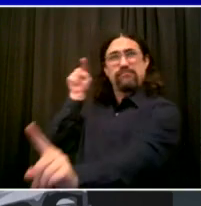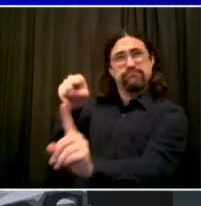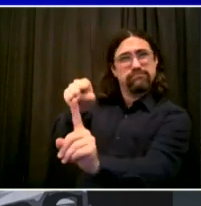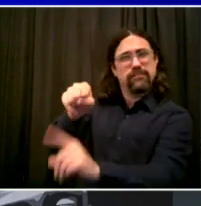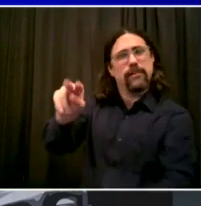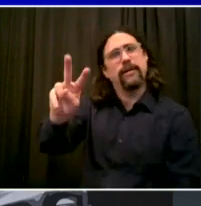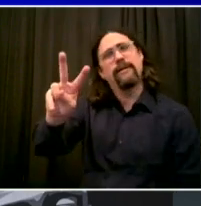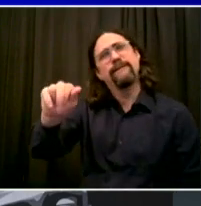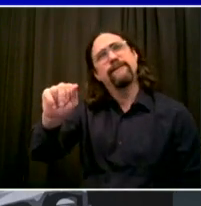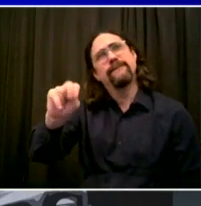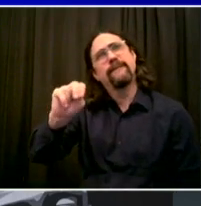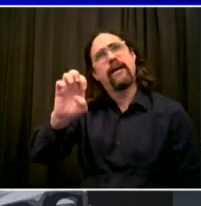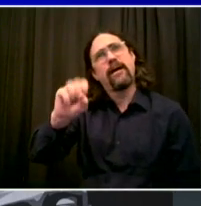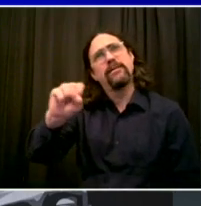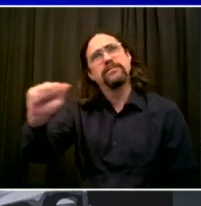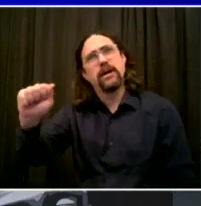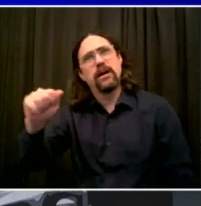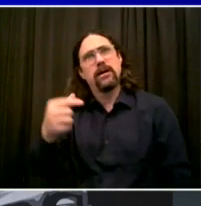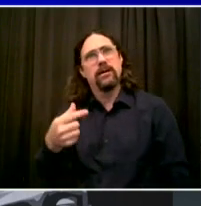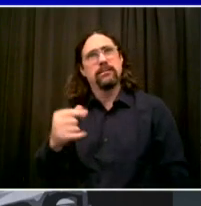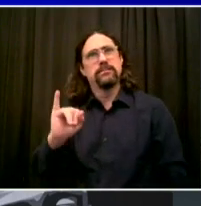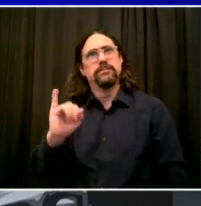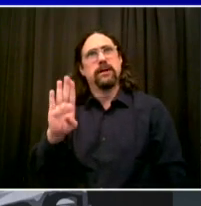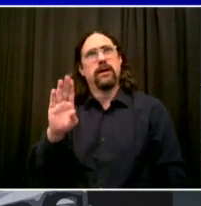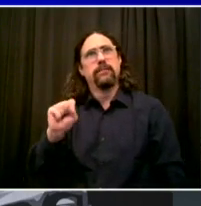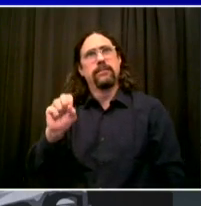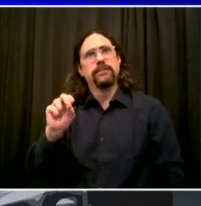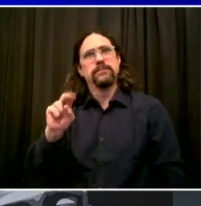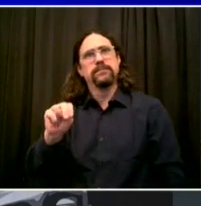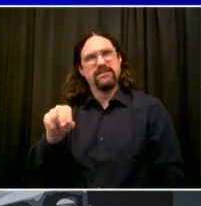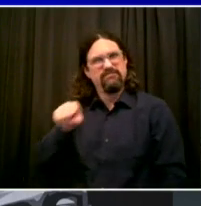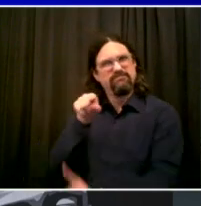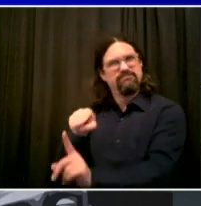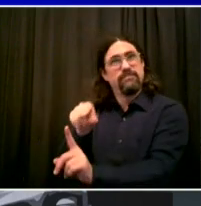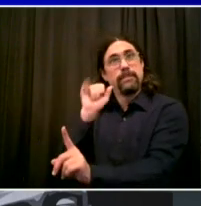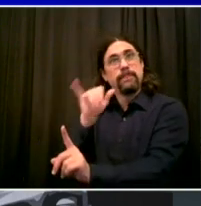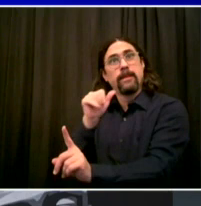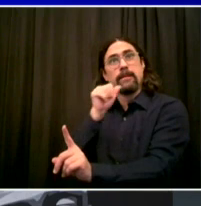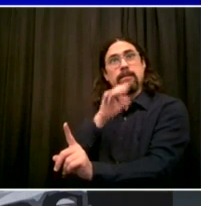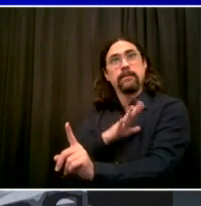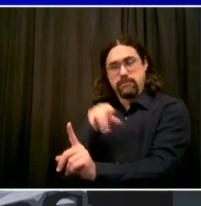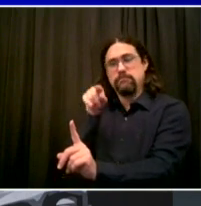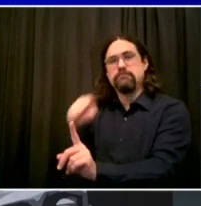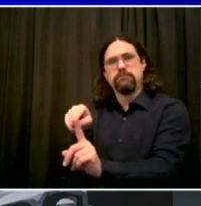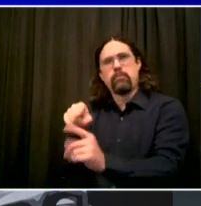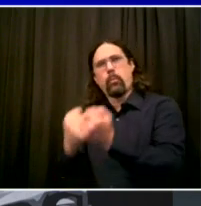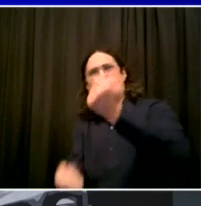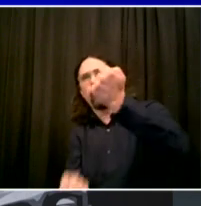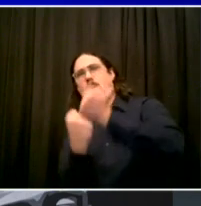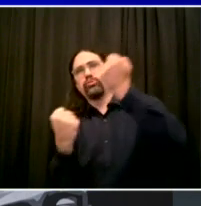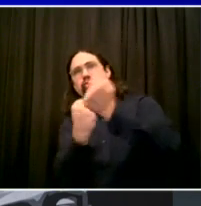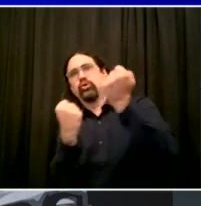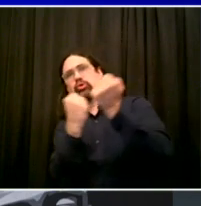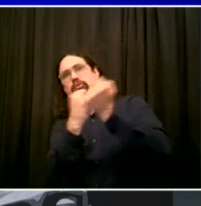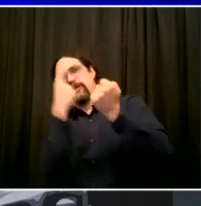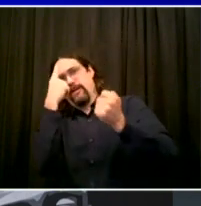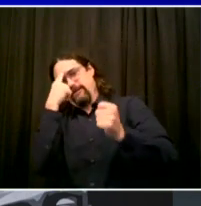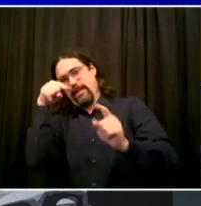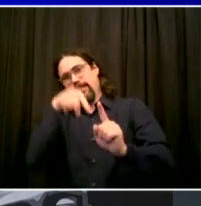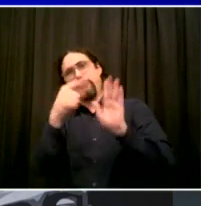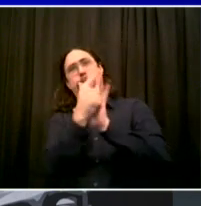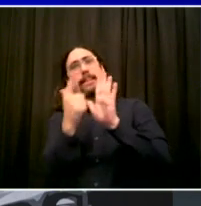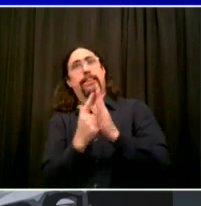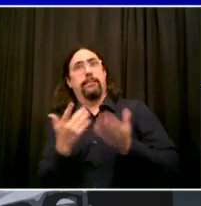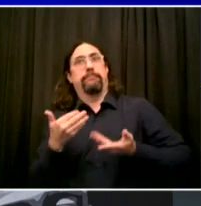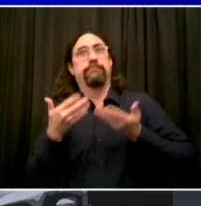the 6 pieces of legislation. She was there because it's her district in the Bronx, right near Yankee Stadium. She was there because she also used to be the chair